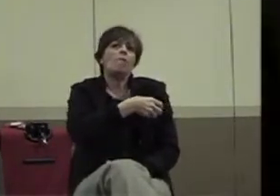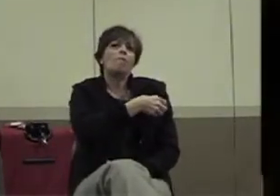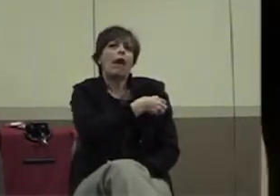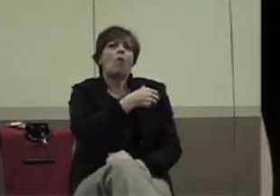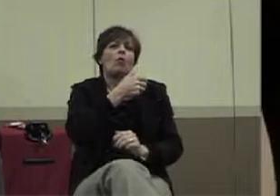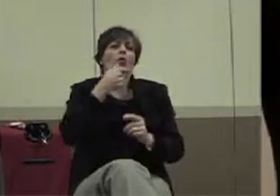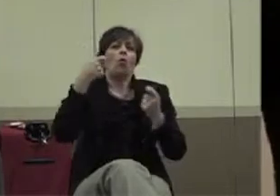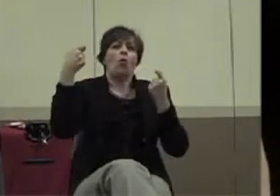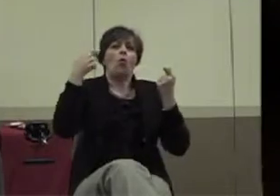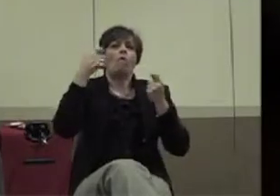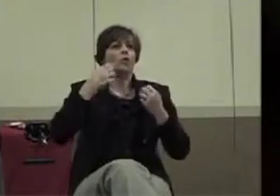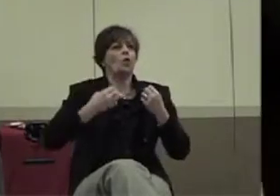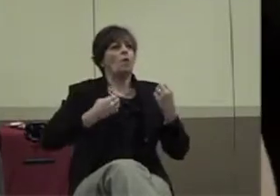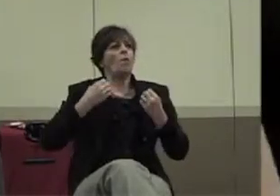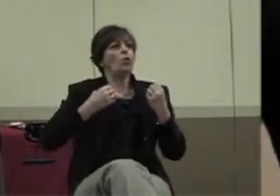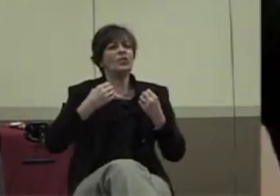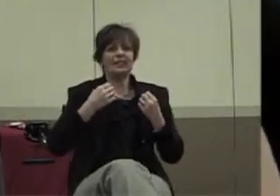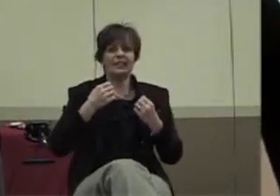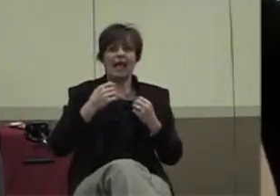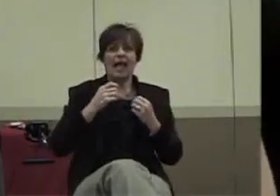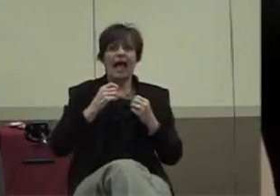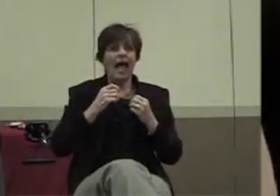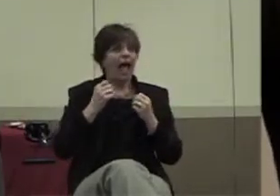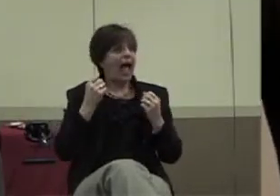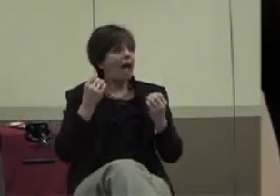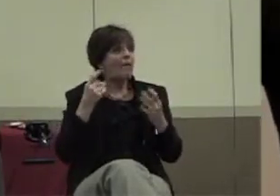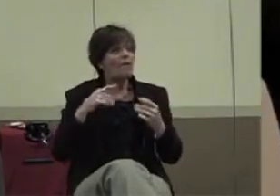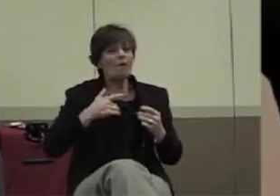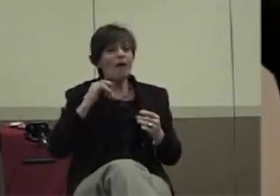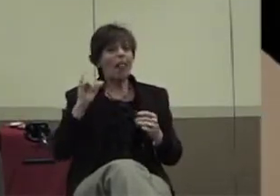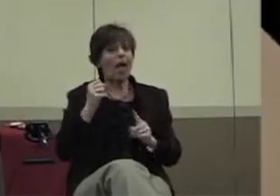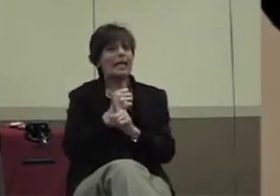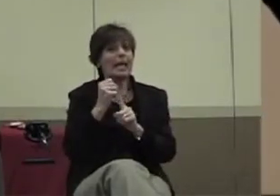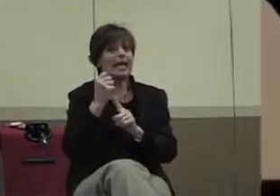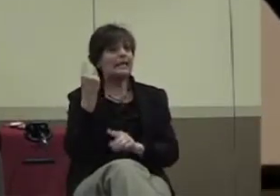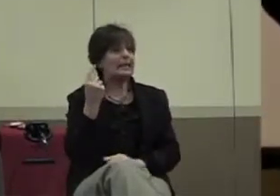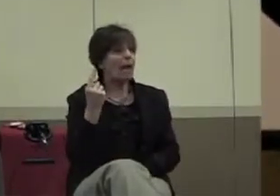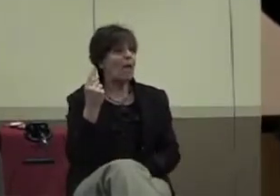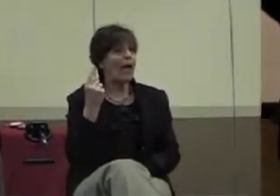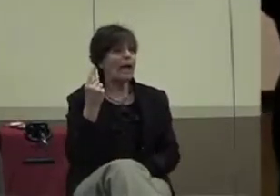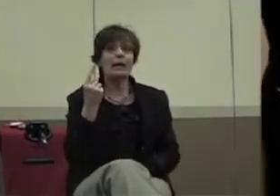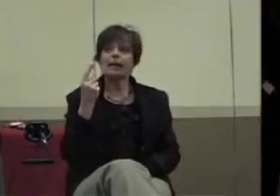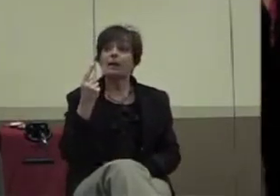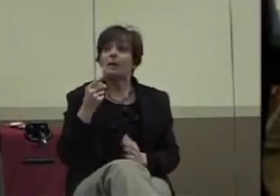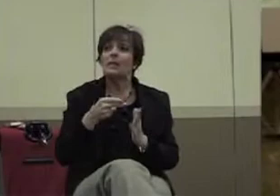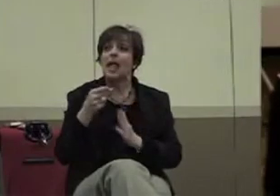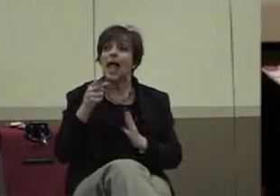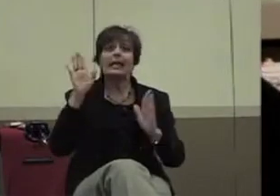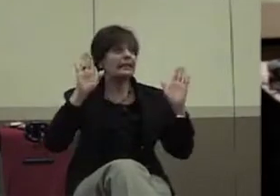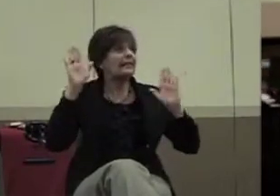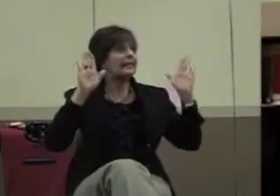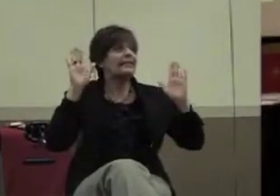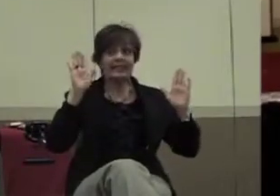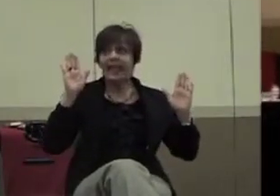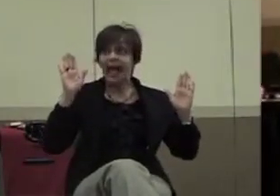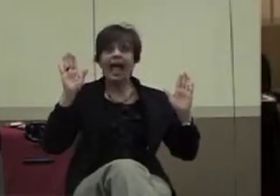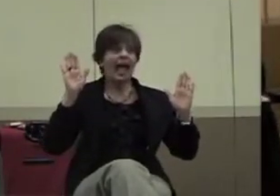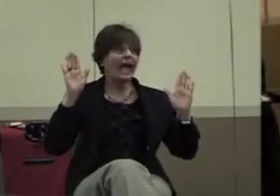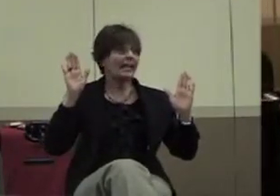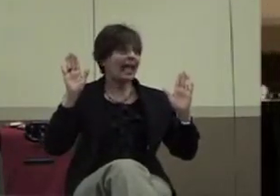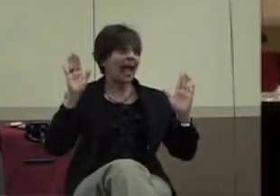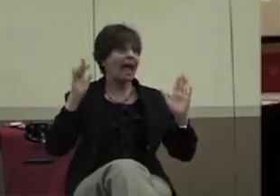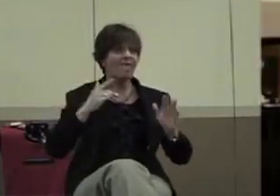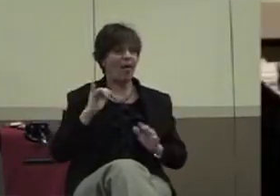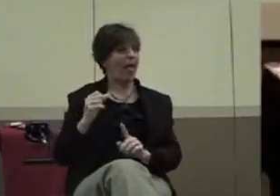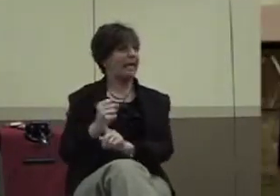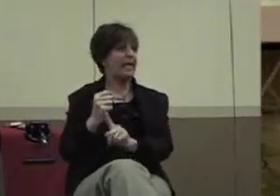of you have felt like hitting somebody? Be honest. Yeah. Everybody